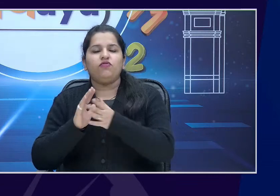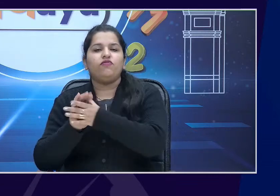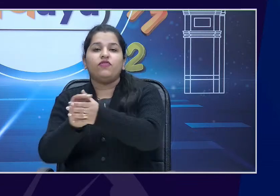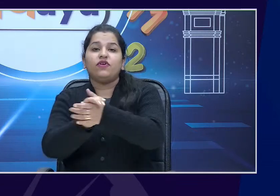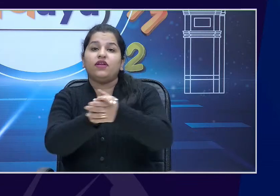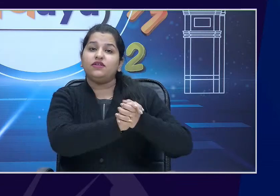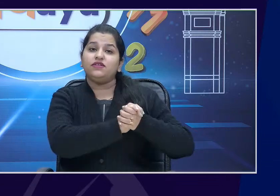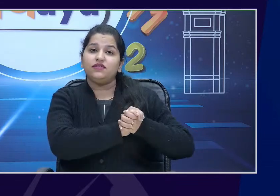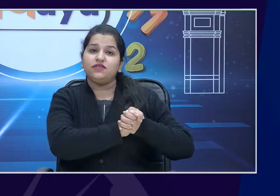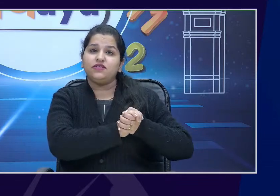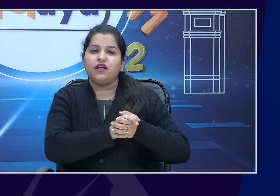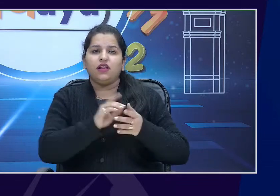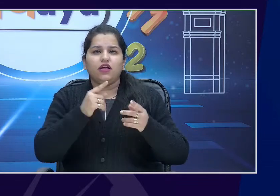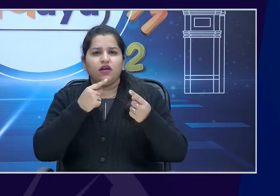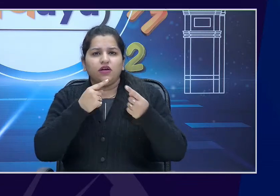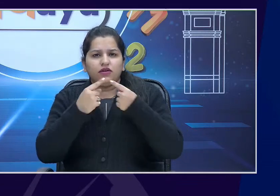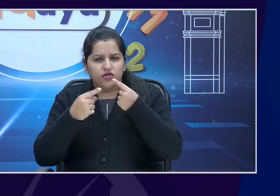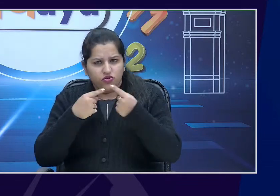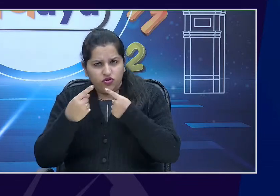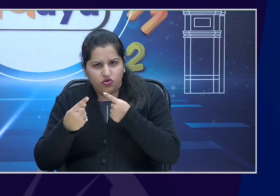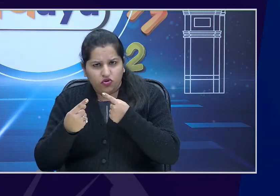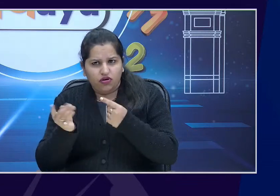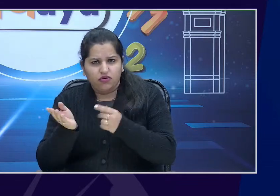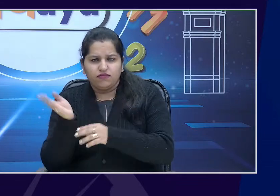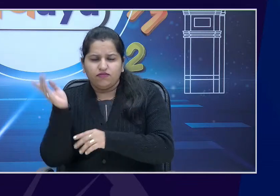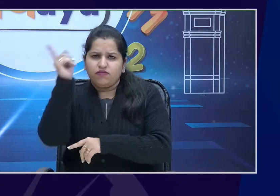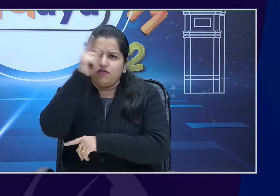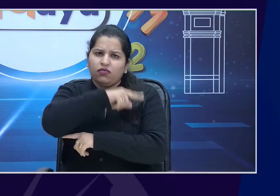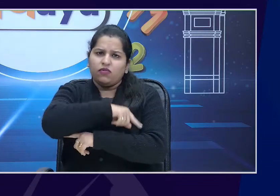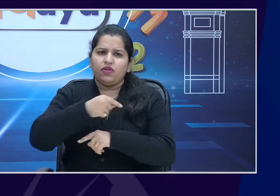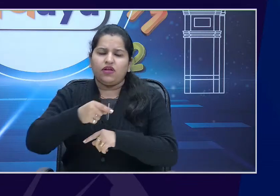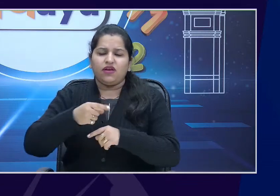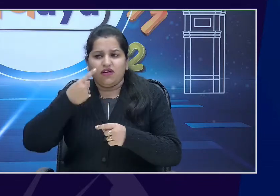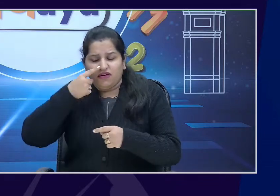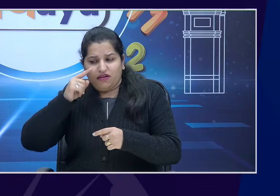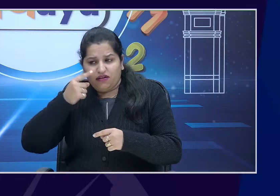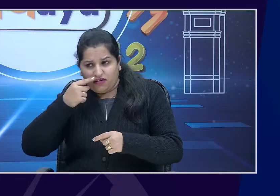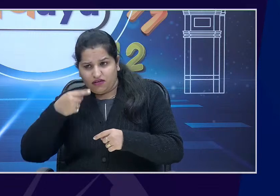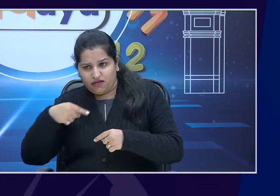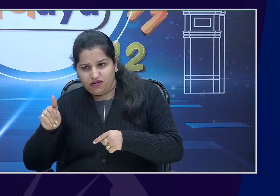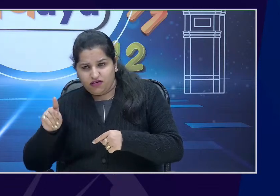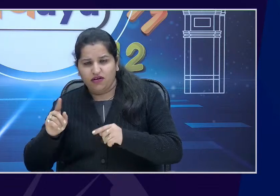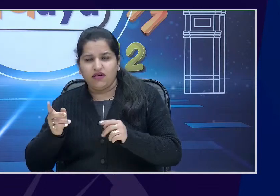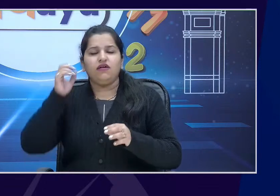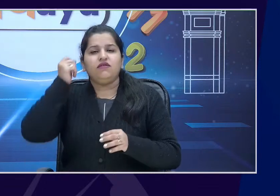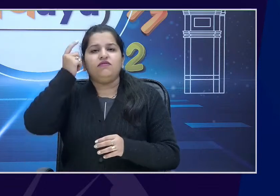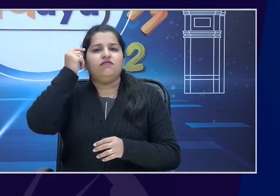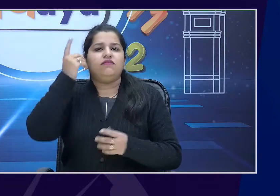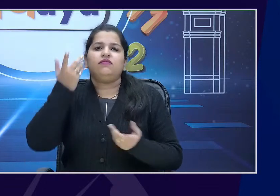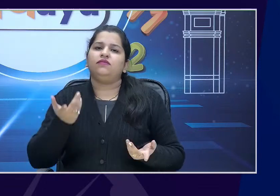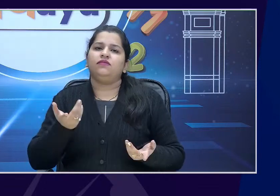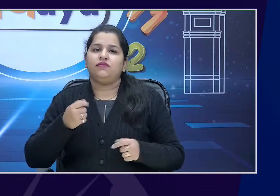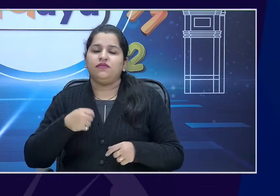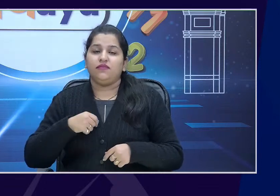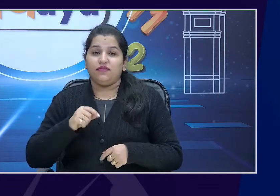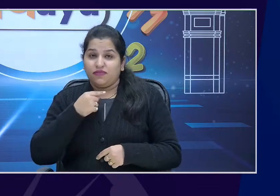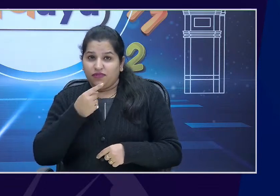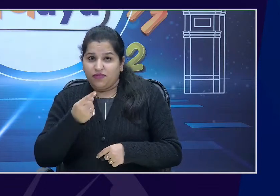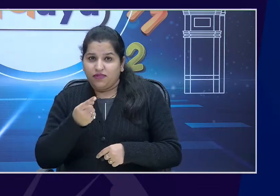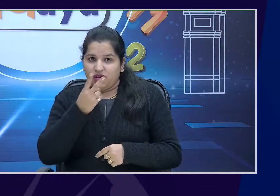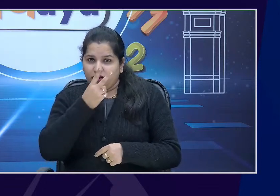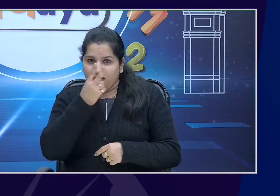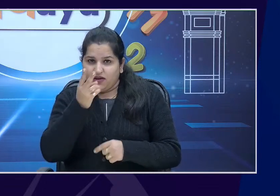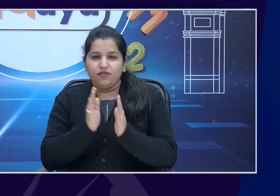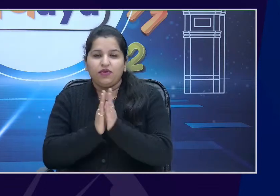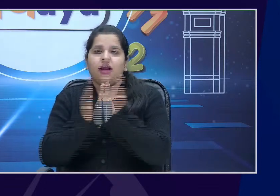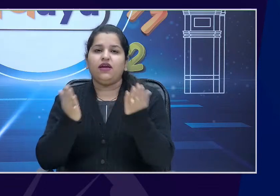ever you have said sorry to her, she or he does not seem to understand what you are saying. So what you can say is you can